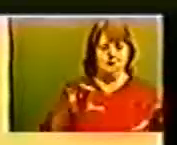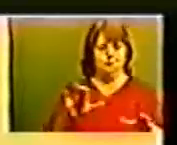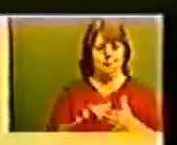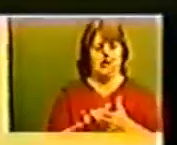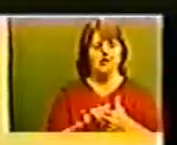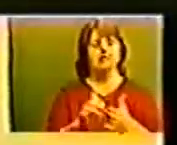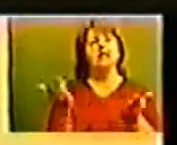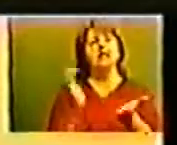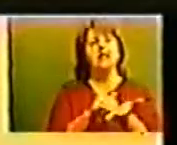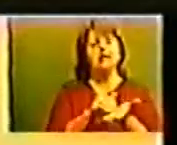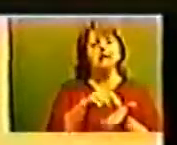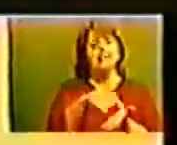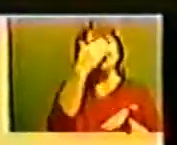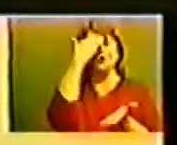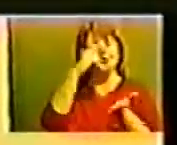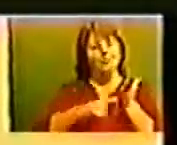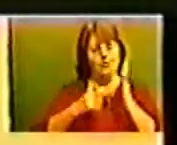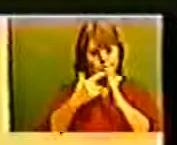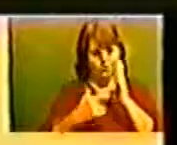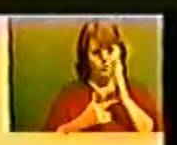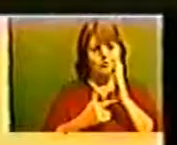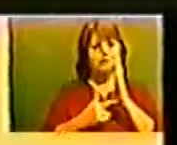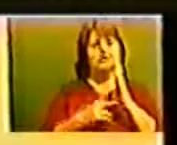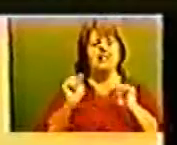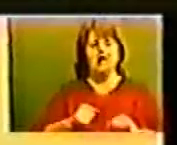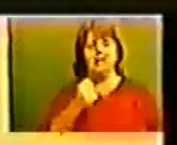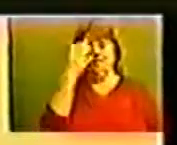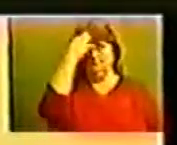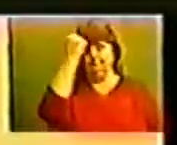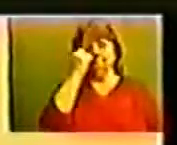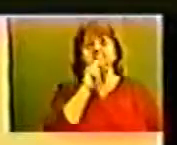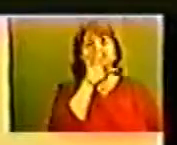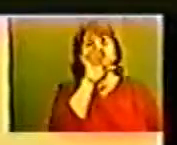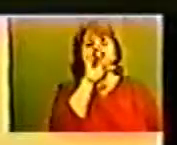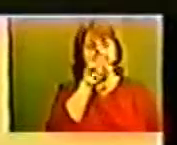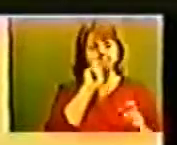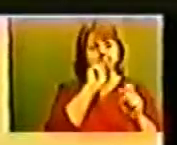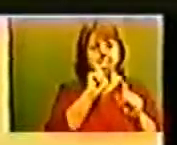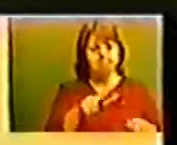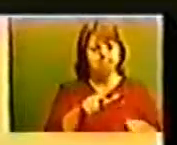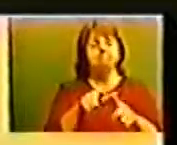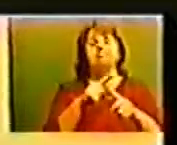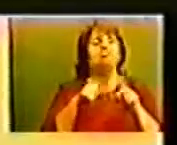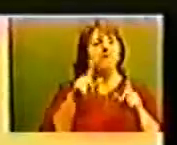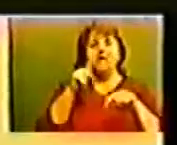Again, they know what the rules are, they can say them to you, but are not able to act on them